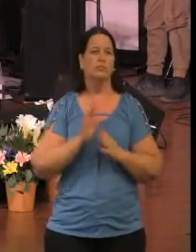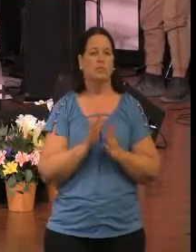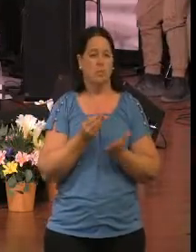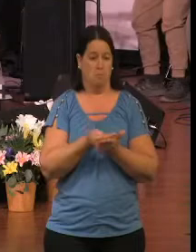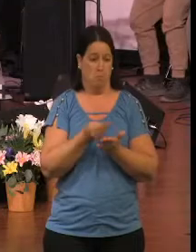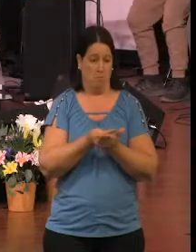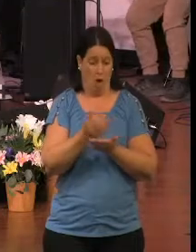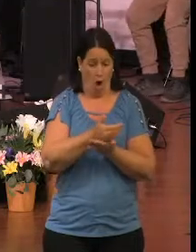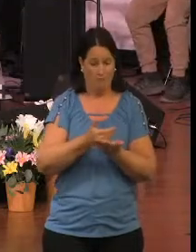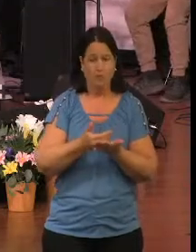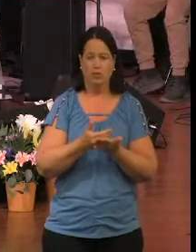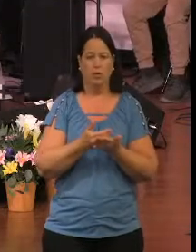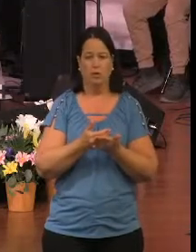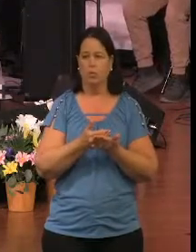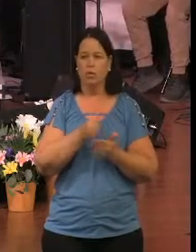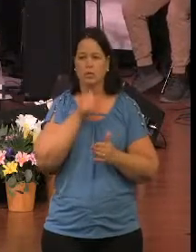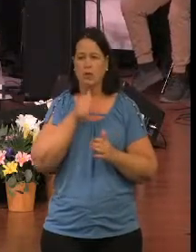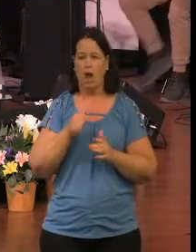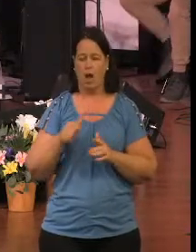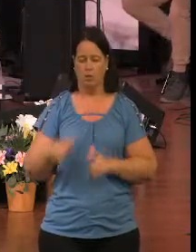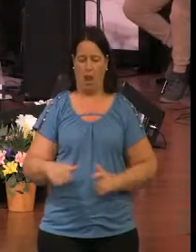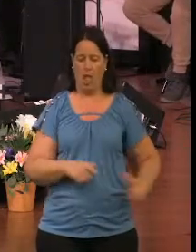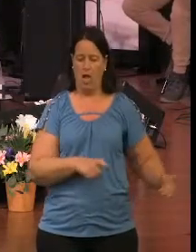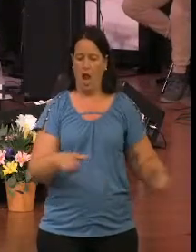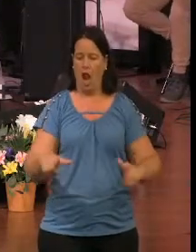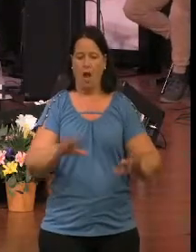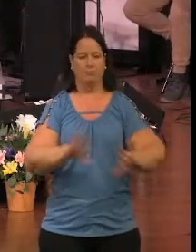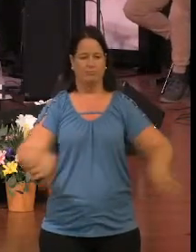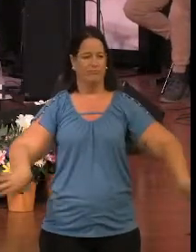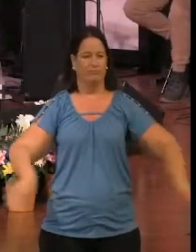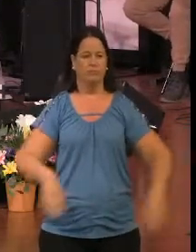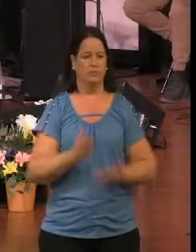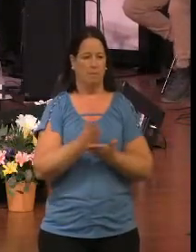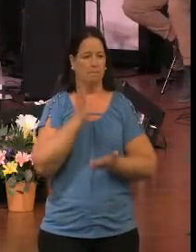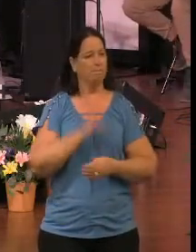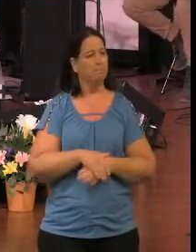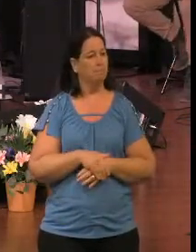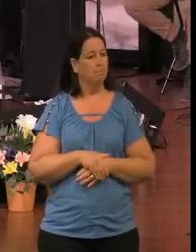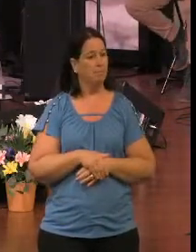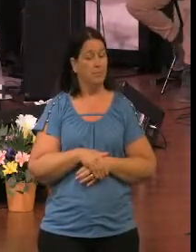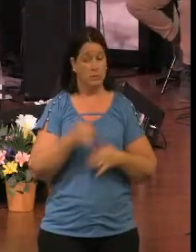offertory prayer, even though we're not actively passing the plates anymore. It's still a part of our